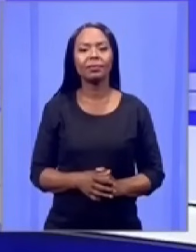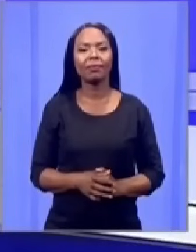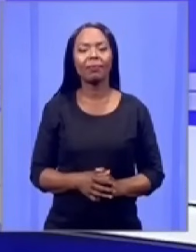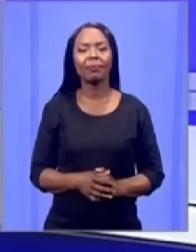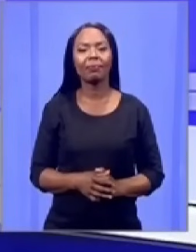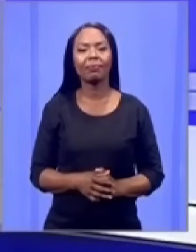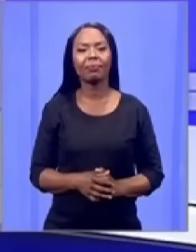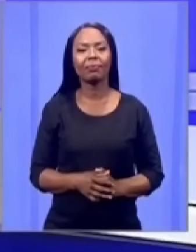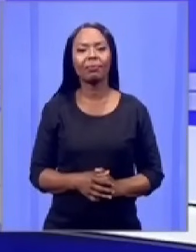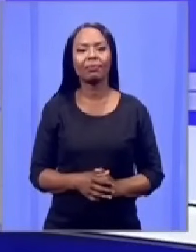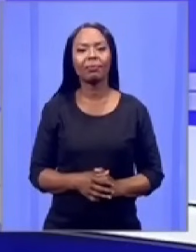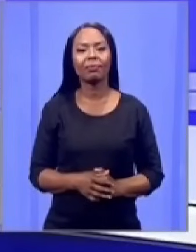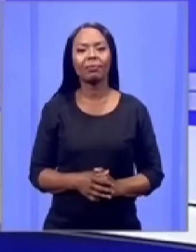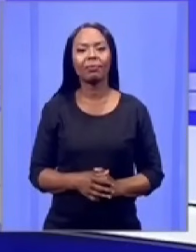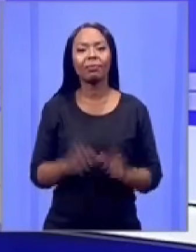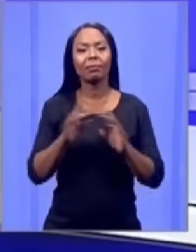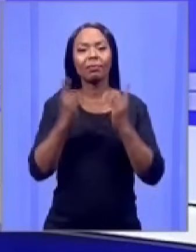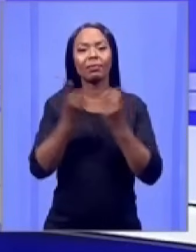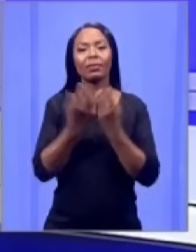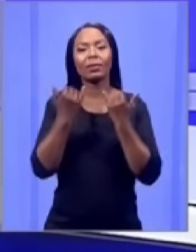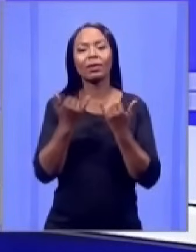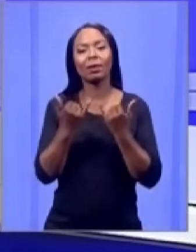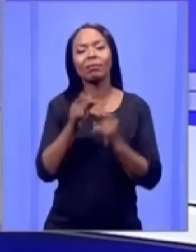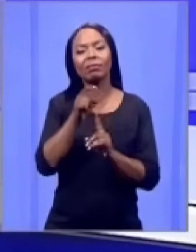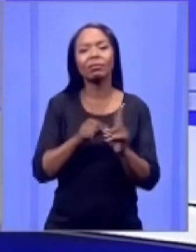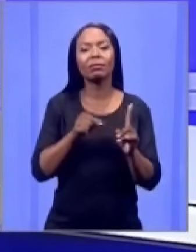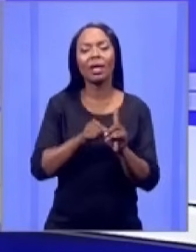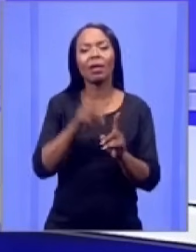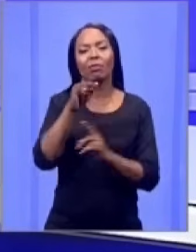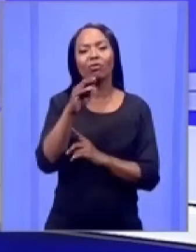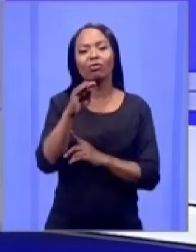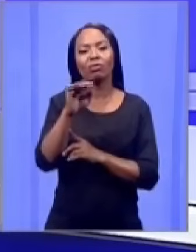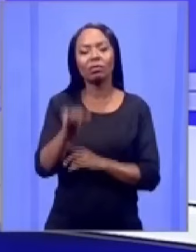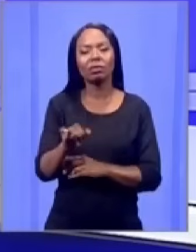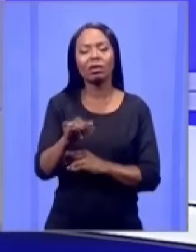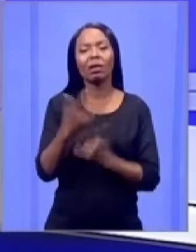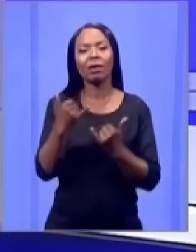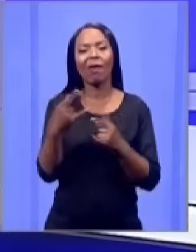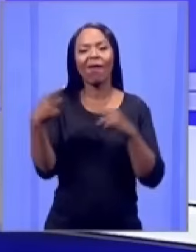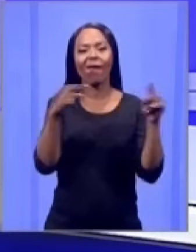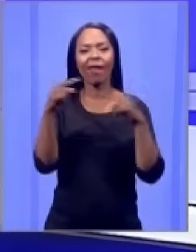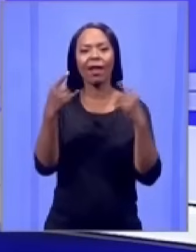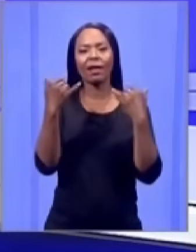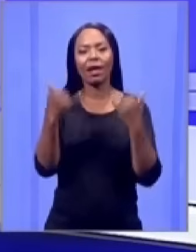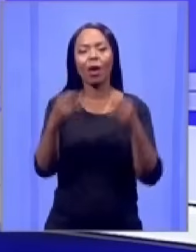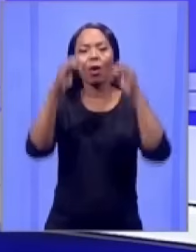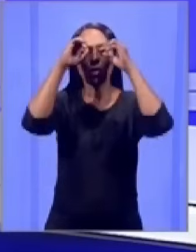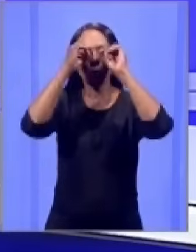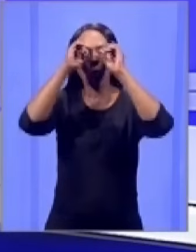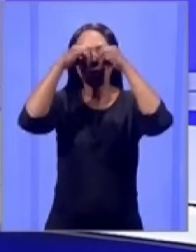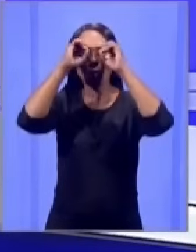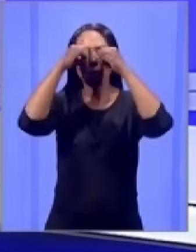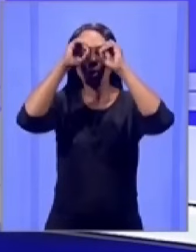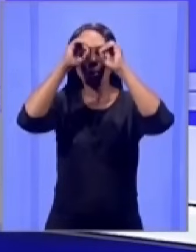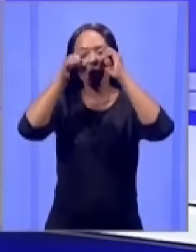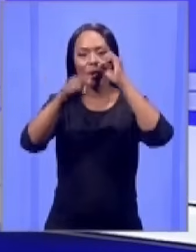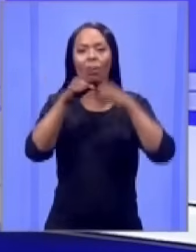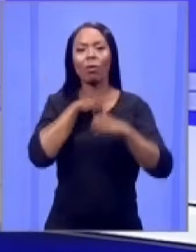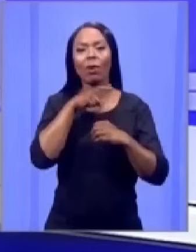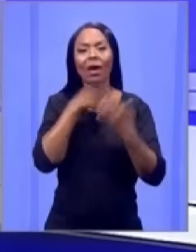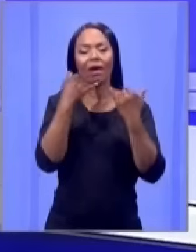Lefapha la Naha la tsa Bohahlaudi Patricia de Lille kapa letona le tekinne tumellano le khampani ya Google. Tumellano ena e reretse hore